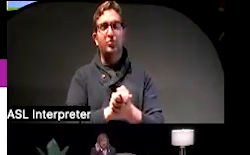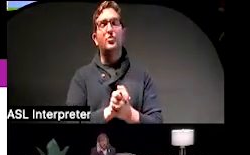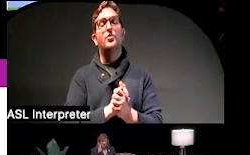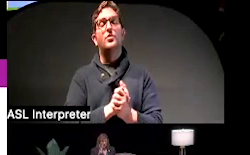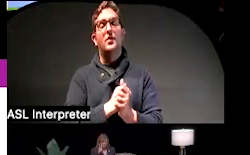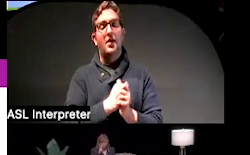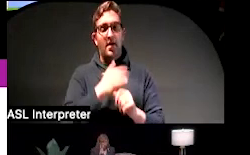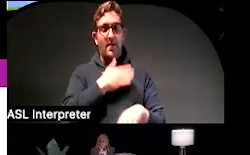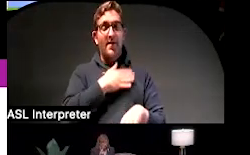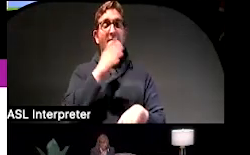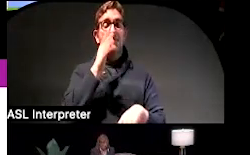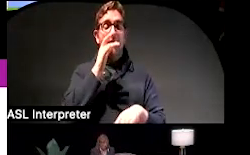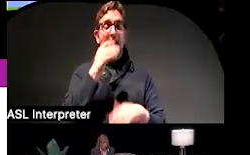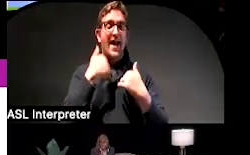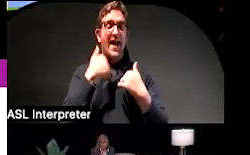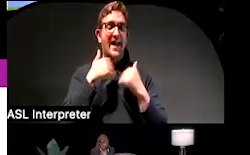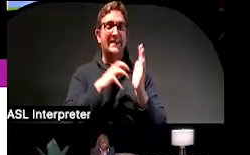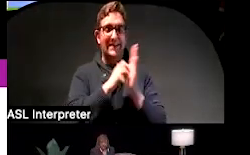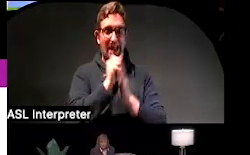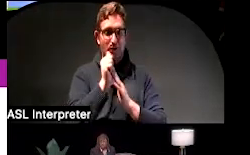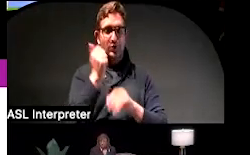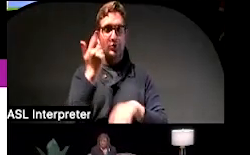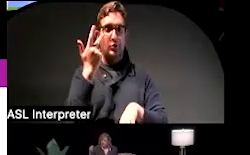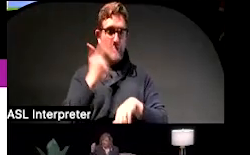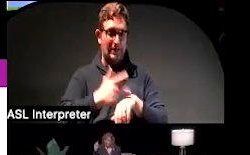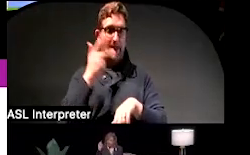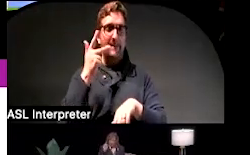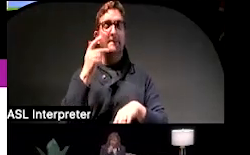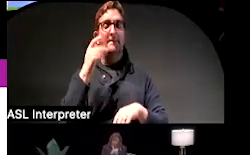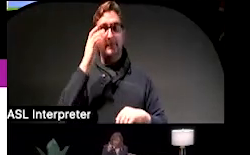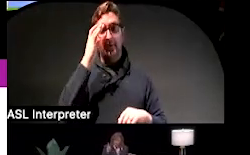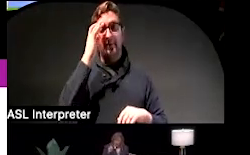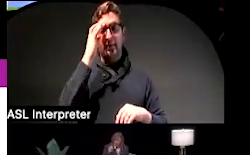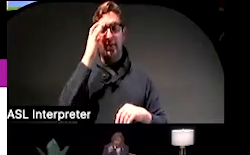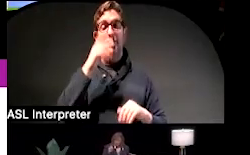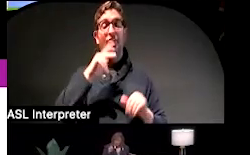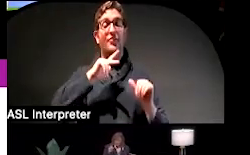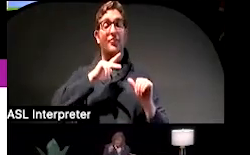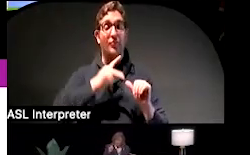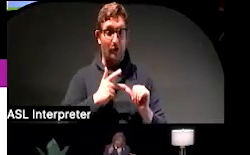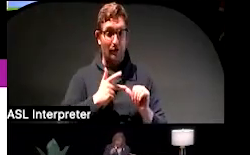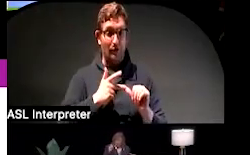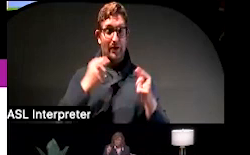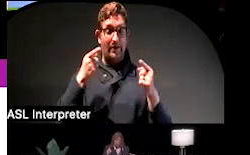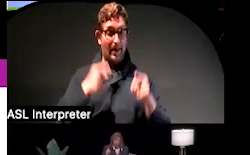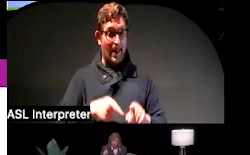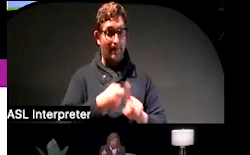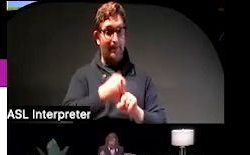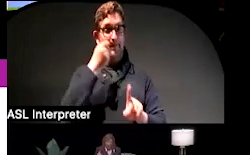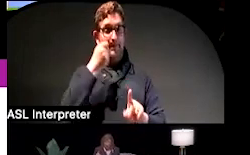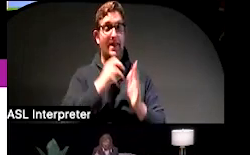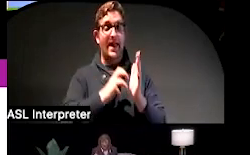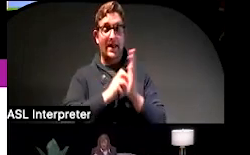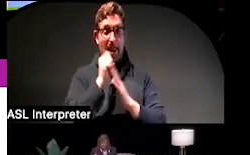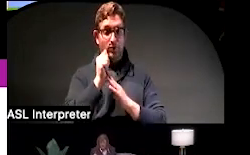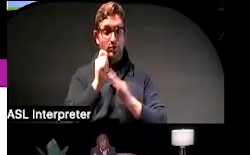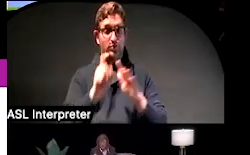had cancer 3 times. The 3rd time the cancer came